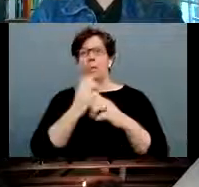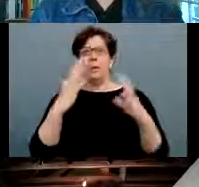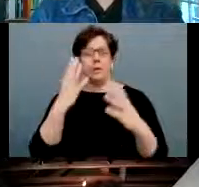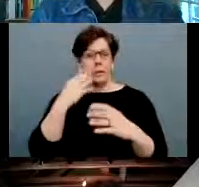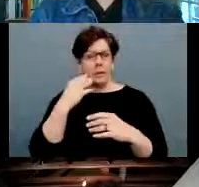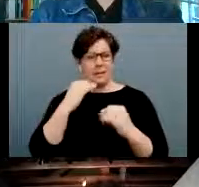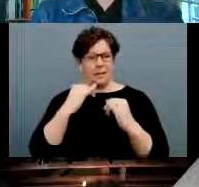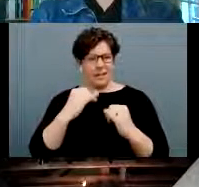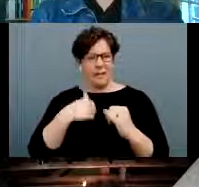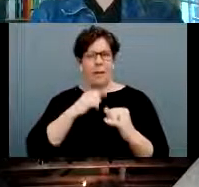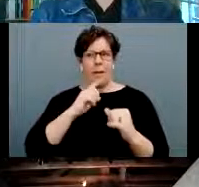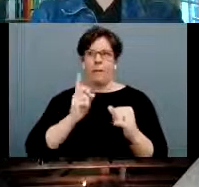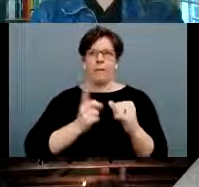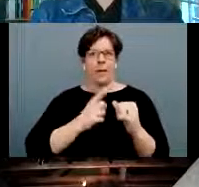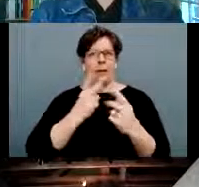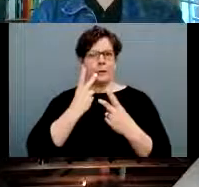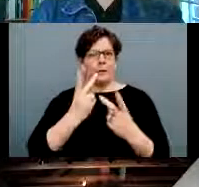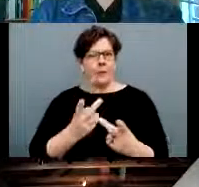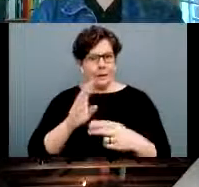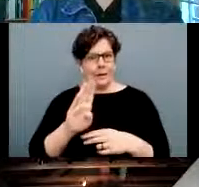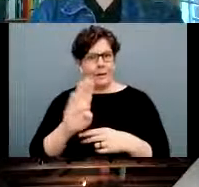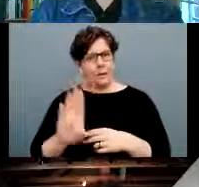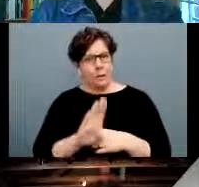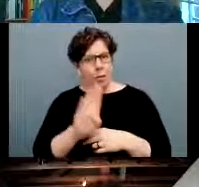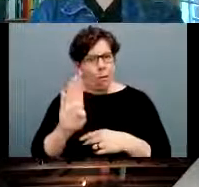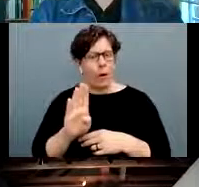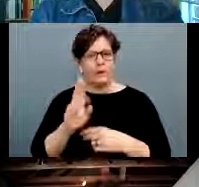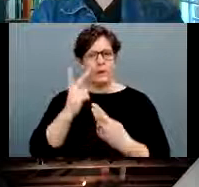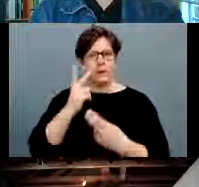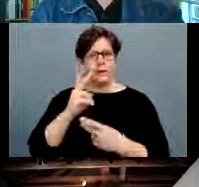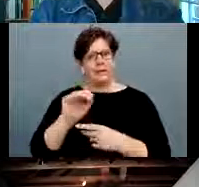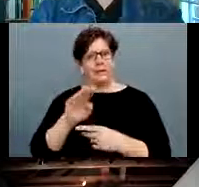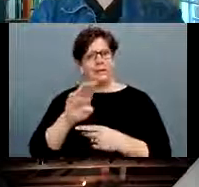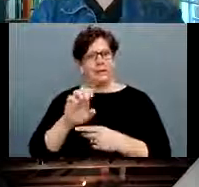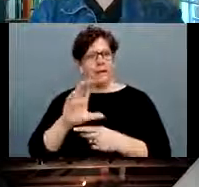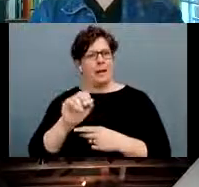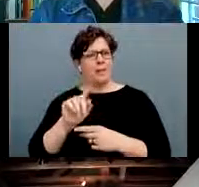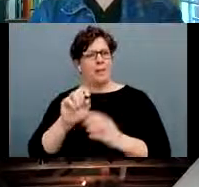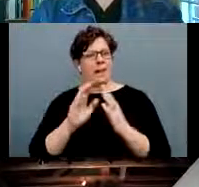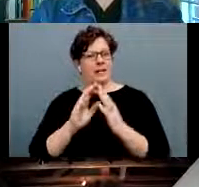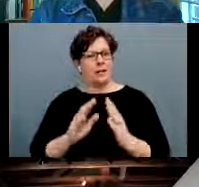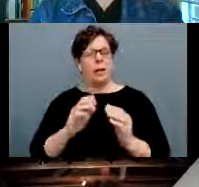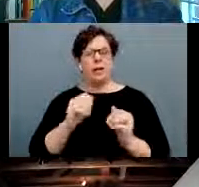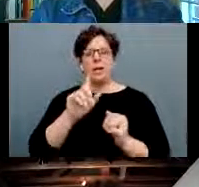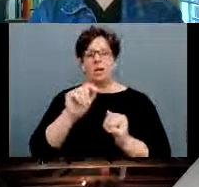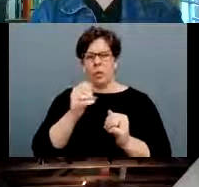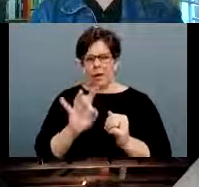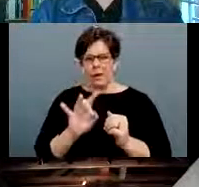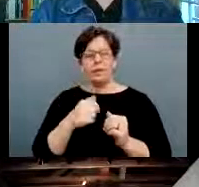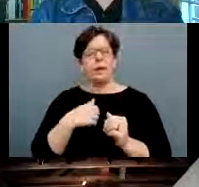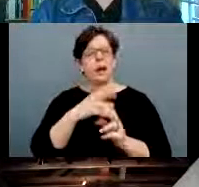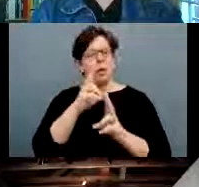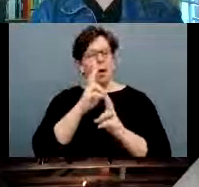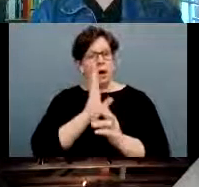I first encountered on my own trip to Boise and to the site in spring 2018. I was honored to be invited to